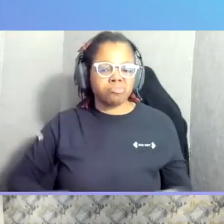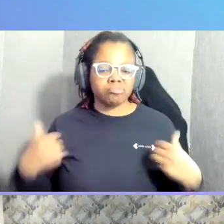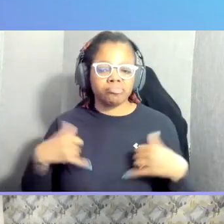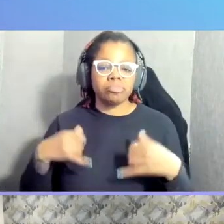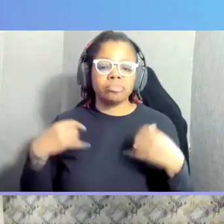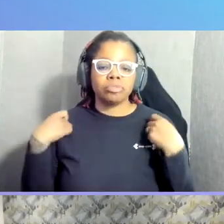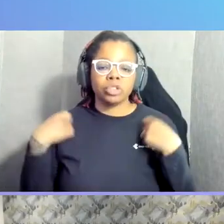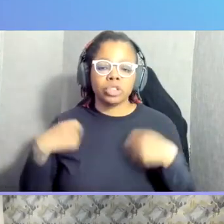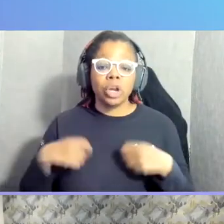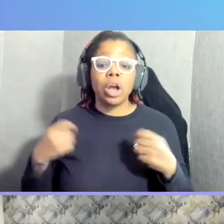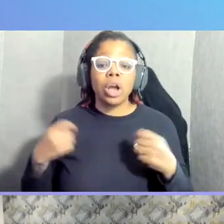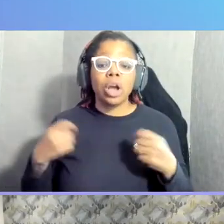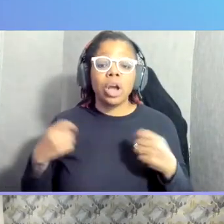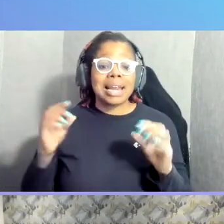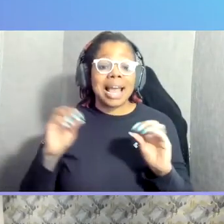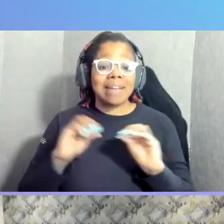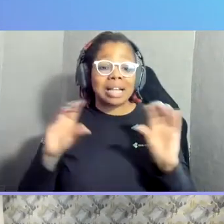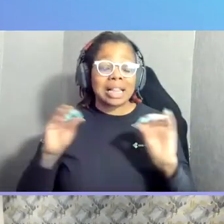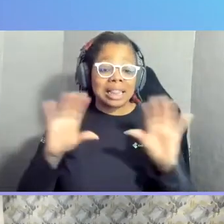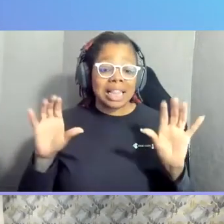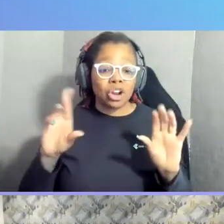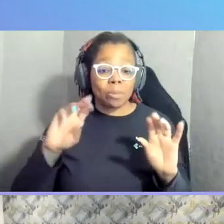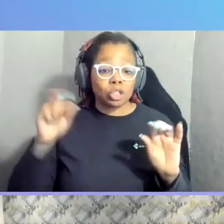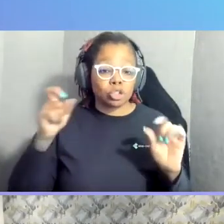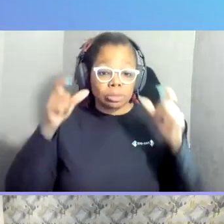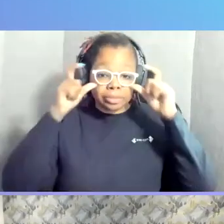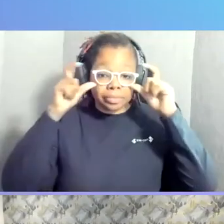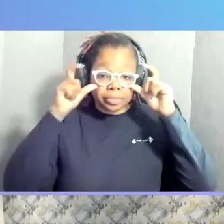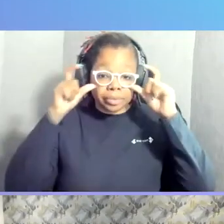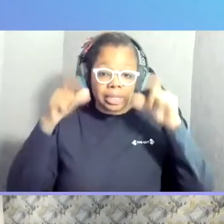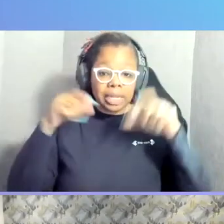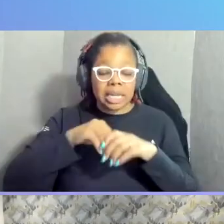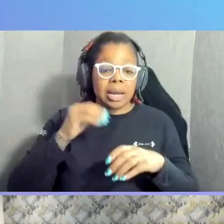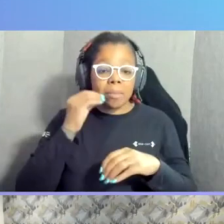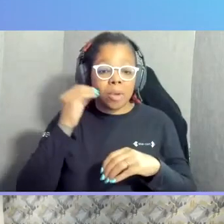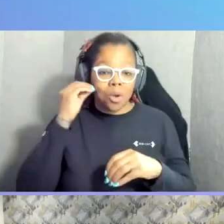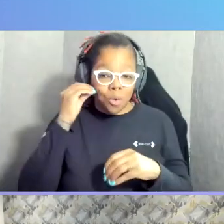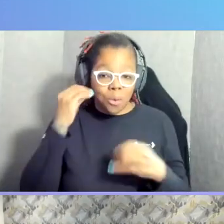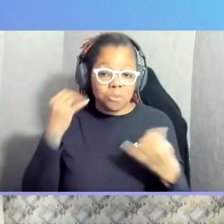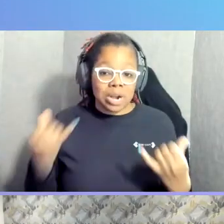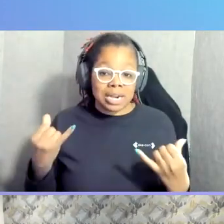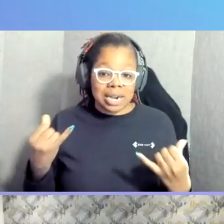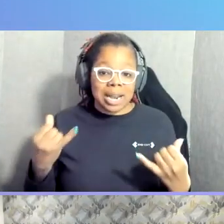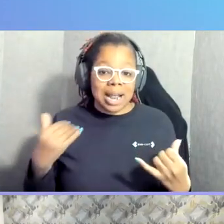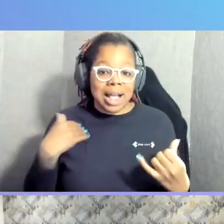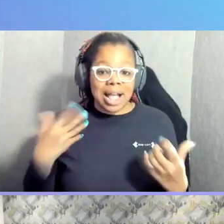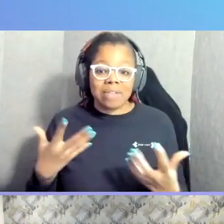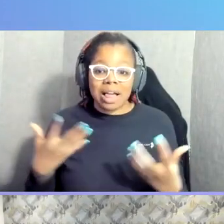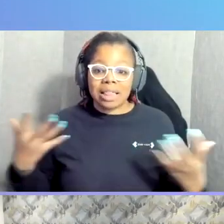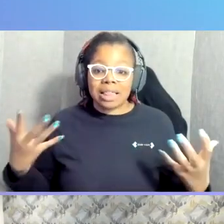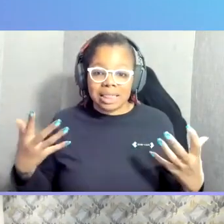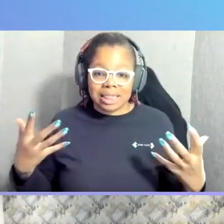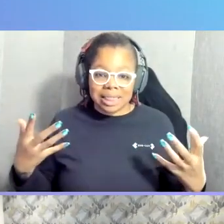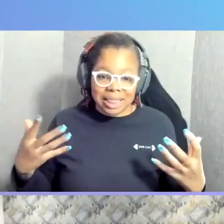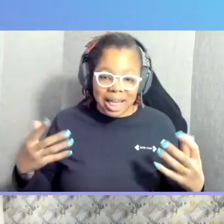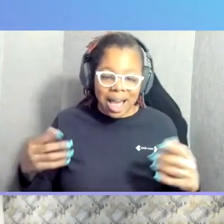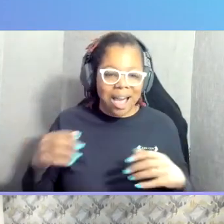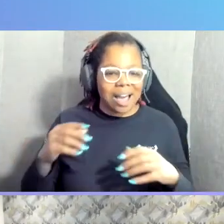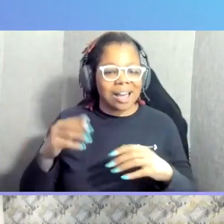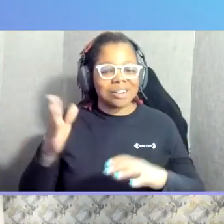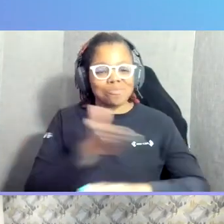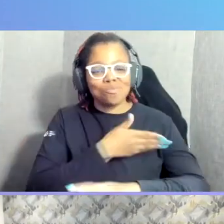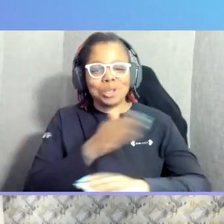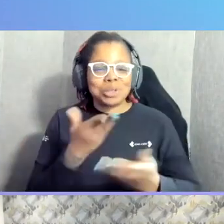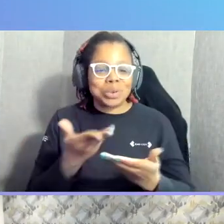clear prescription glass. I am at my home office right now. I have lots of percussion instruments